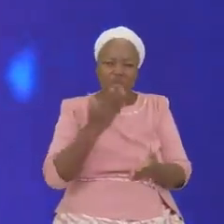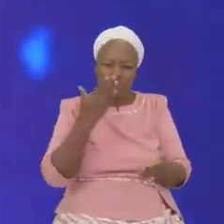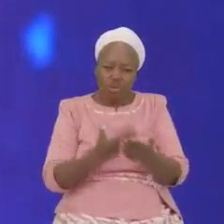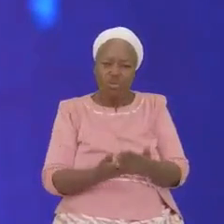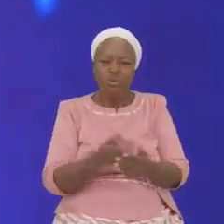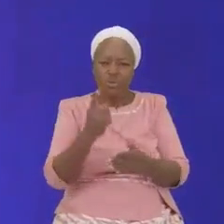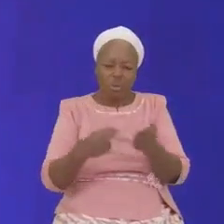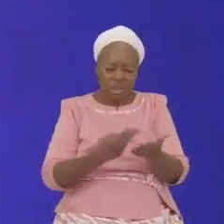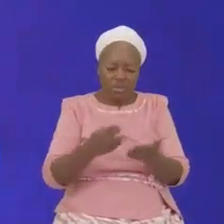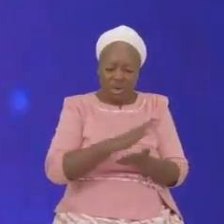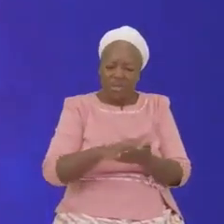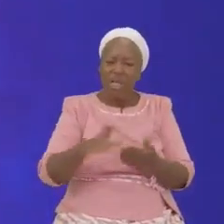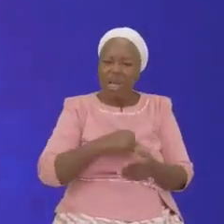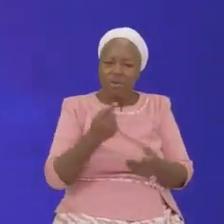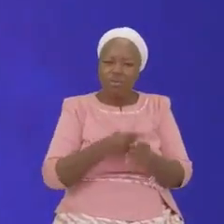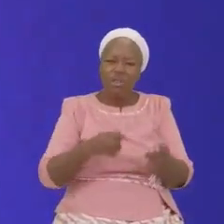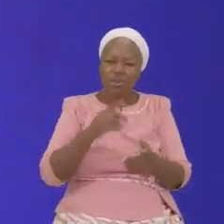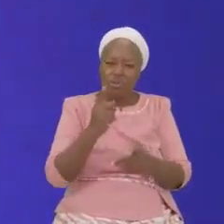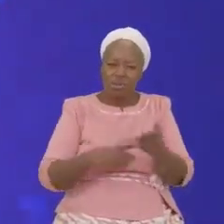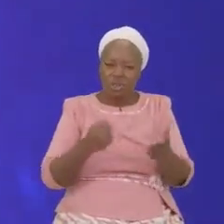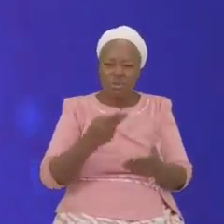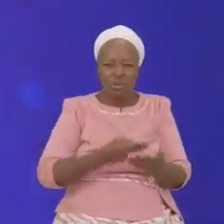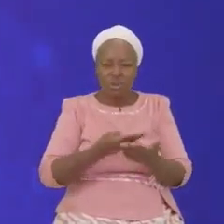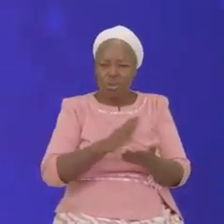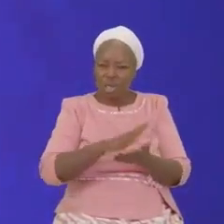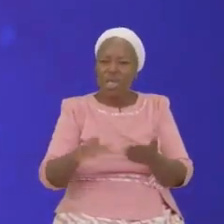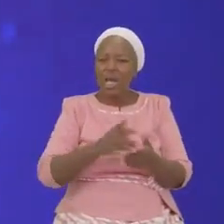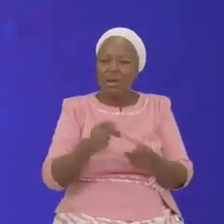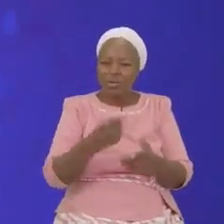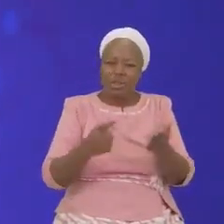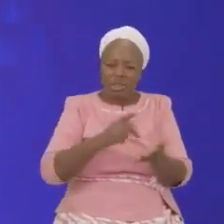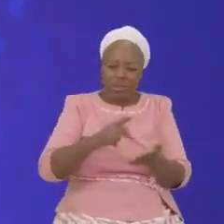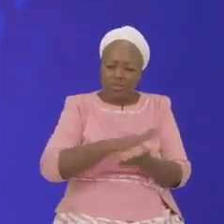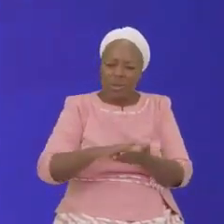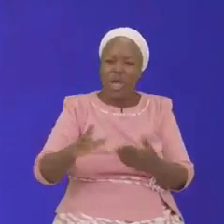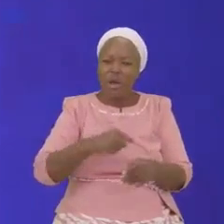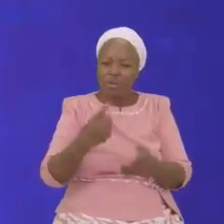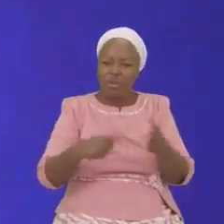and what is just and what is holy and what is pure and what